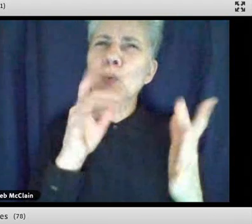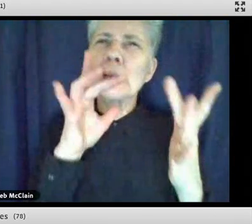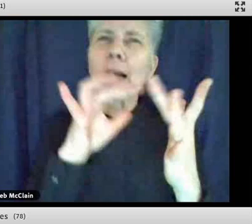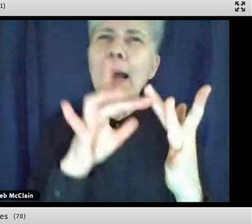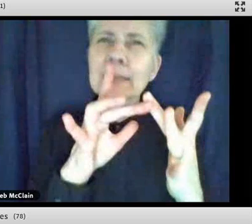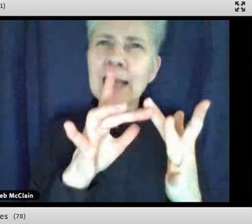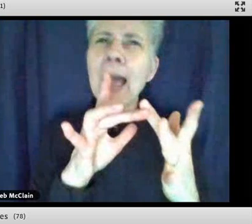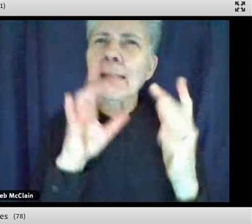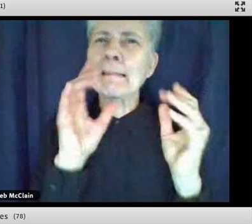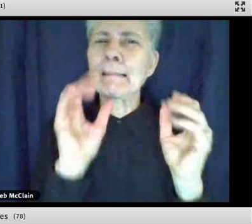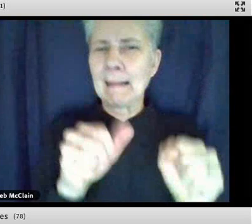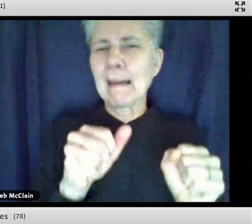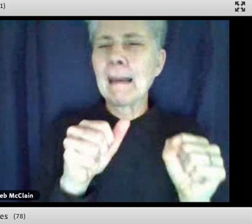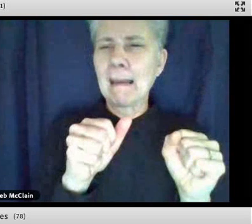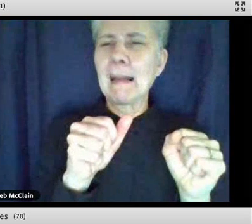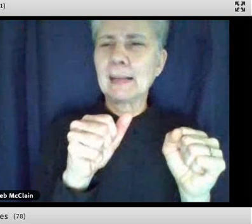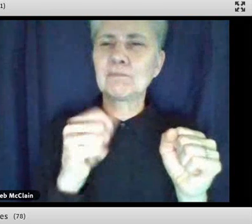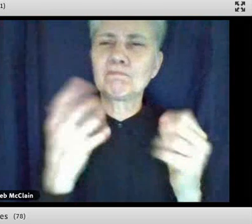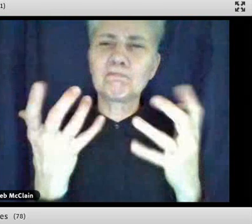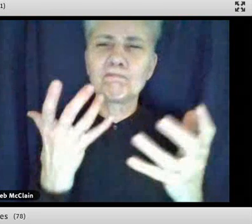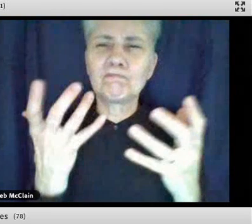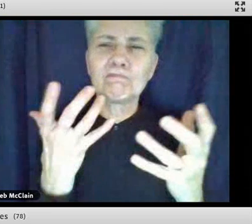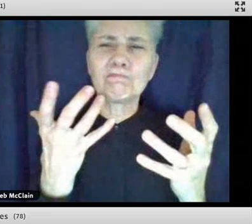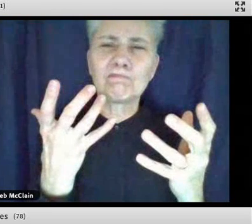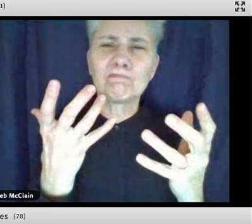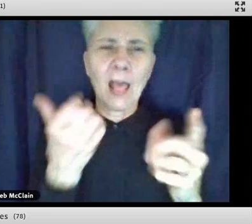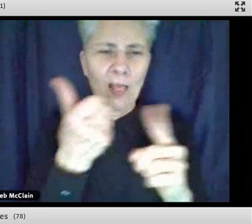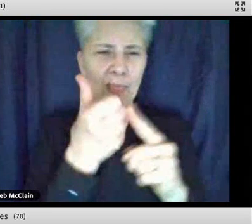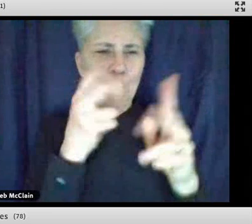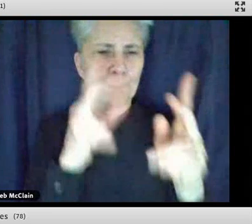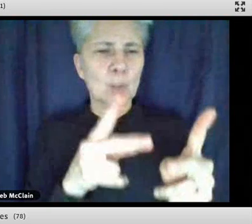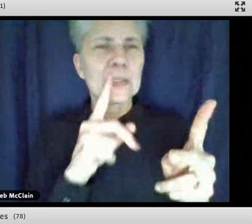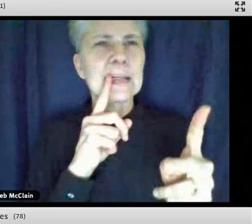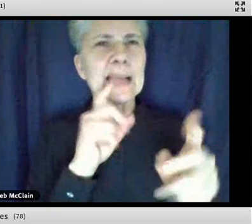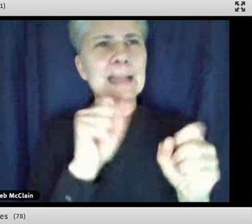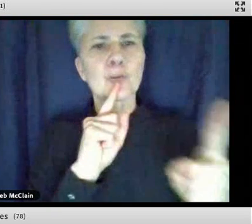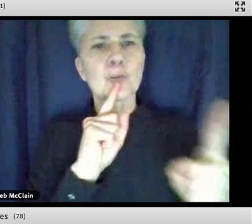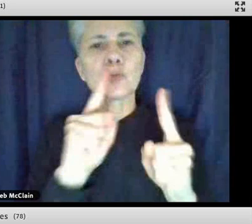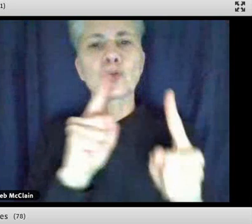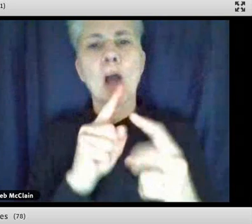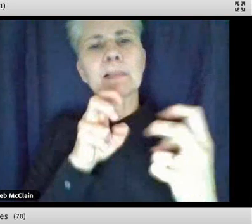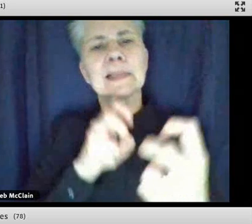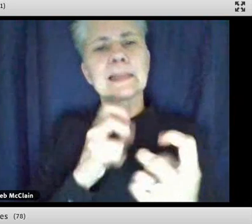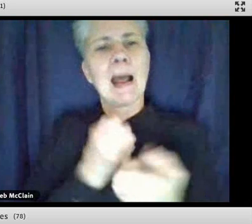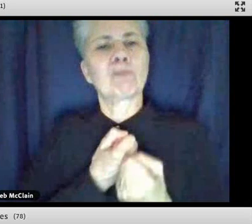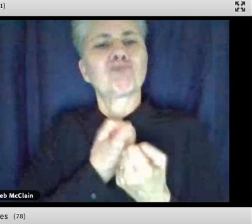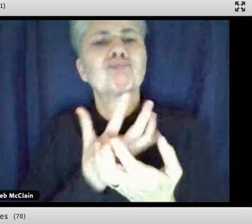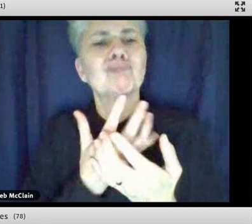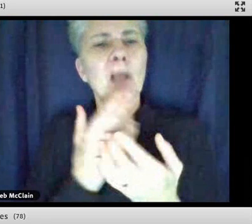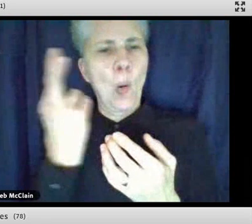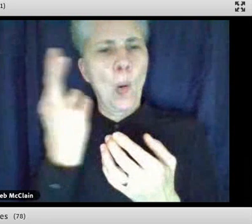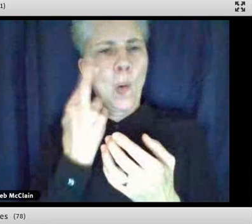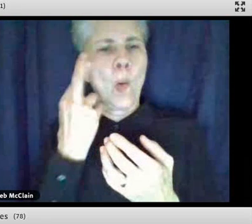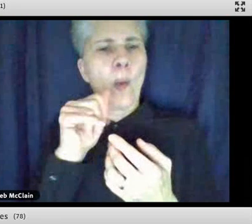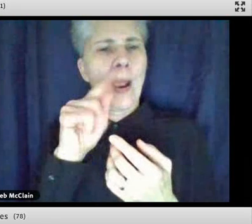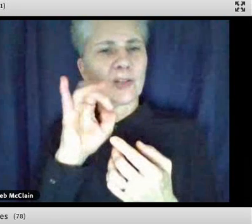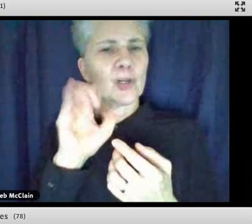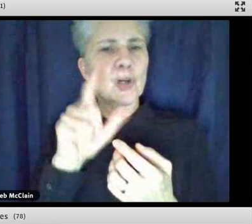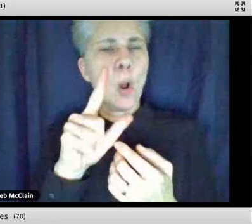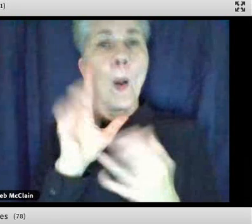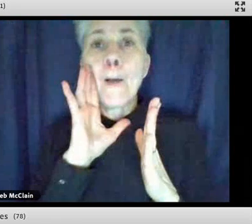is uh, who is able to talk to you, rationally. Pay attention